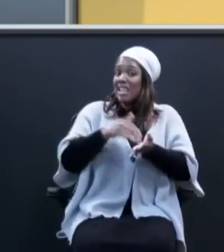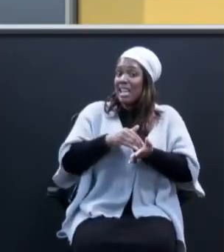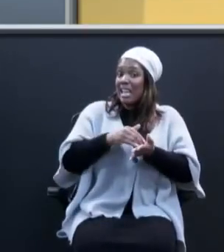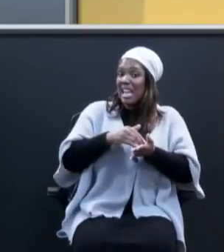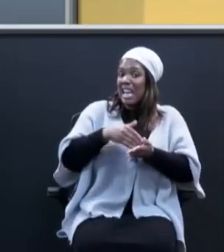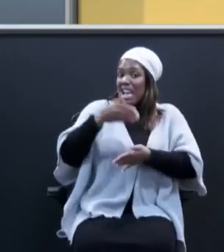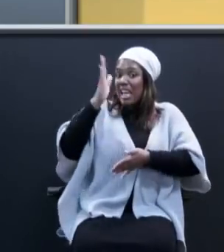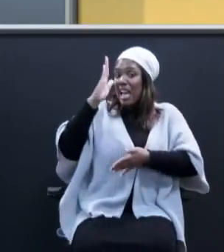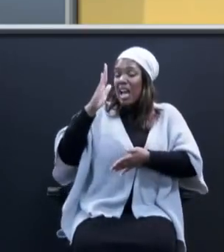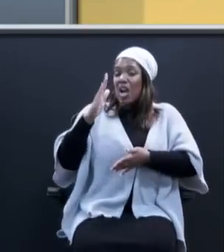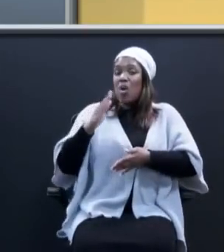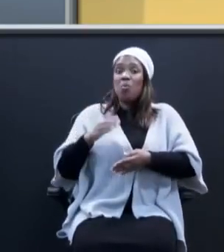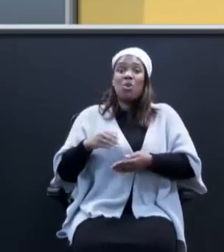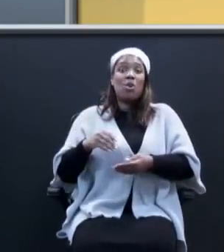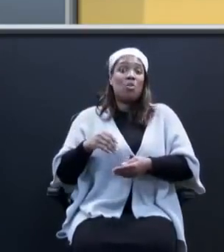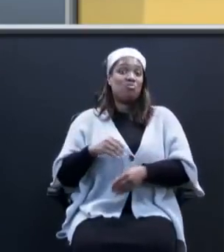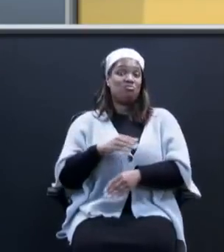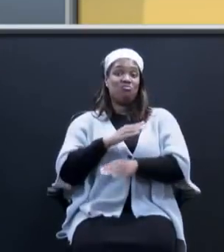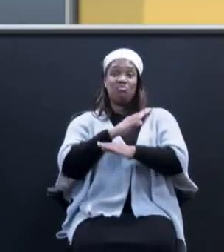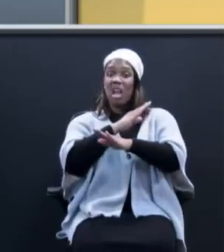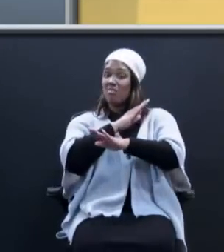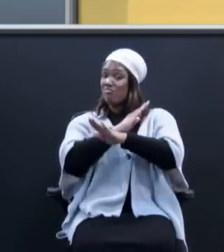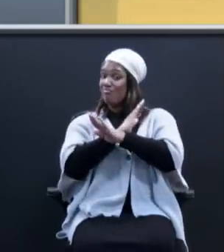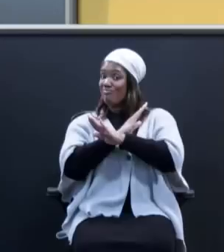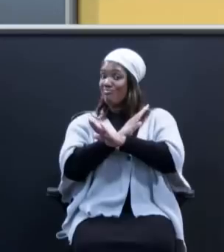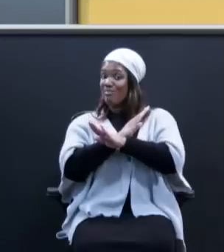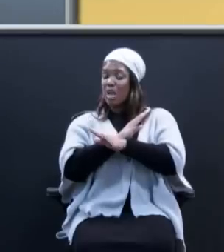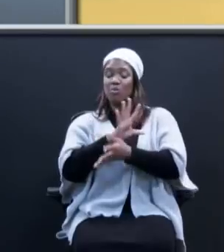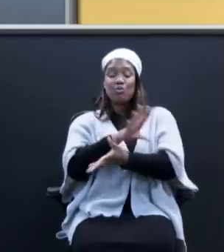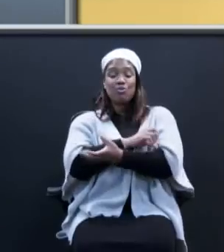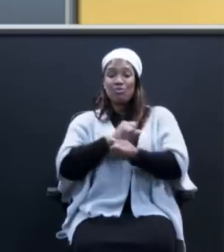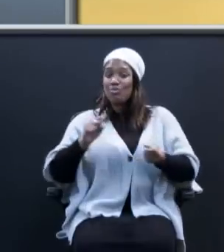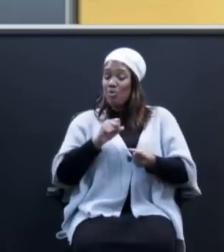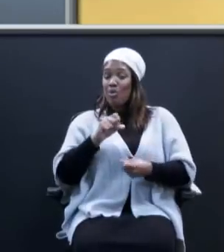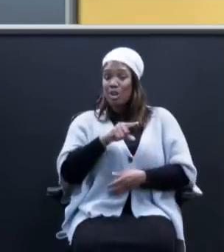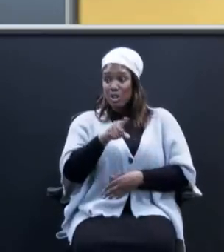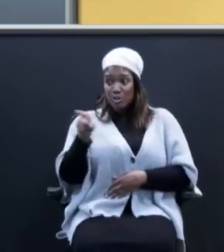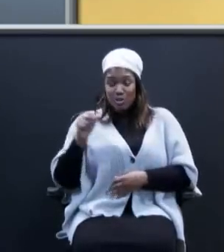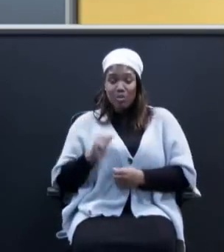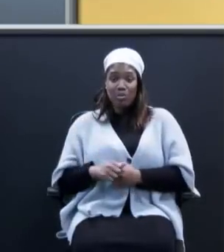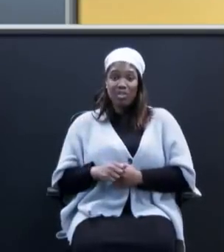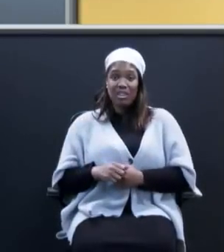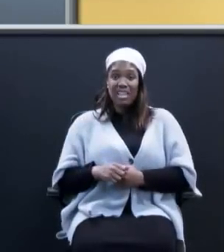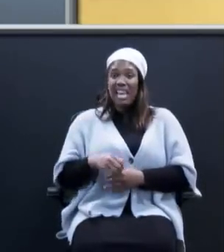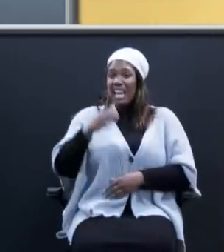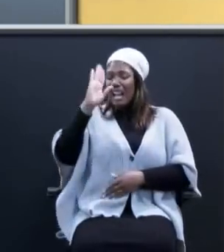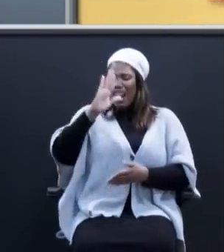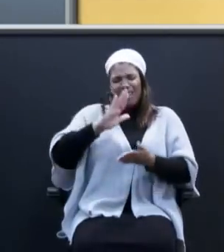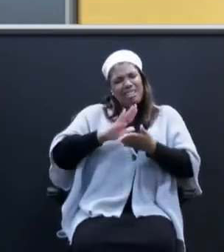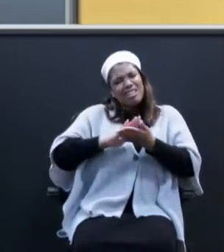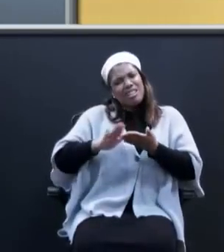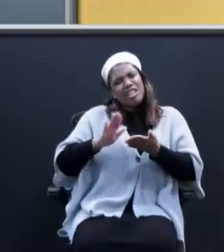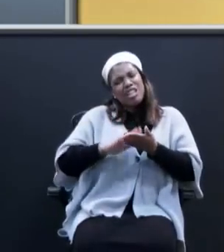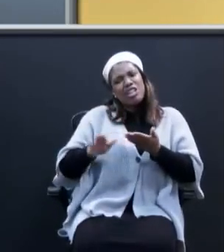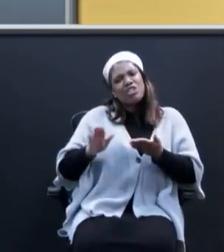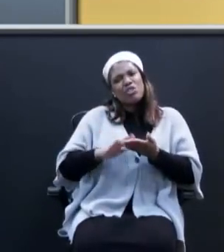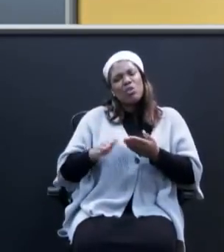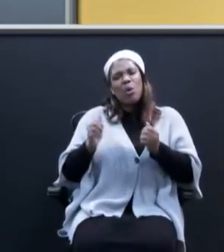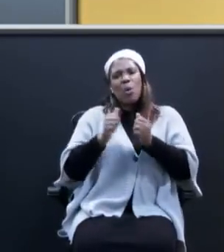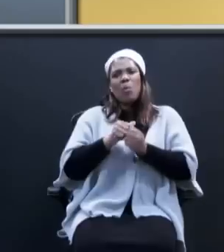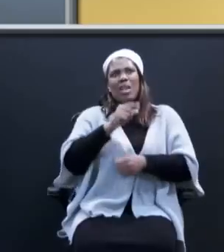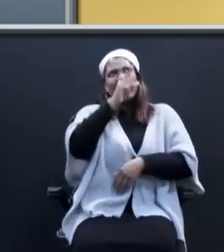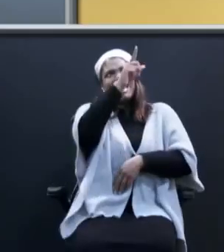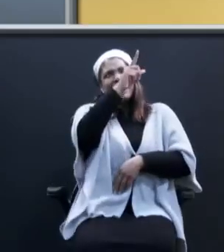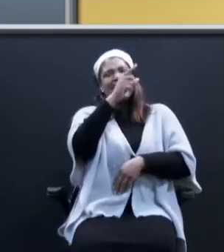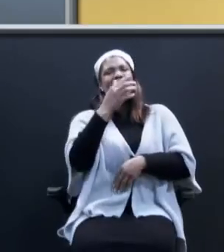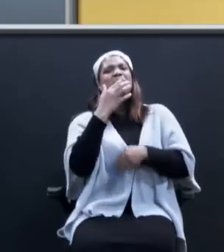this is saying? I have cleansed you and purged you with my own blood. Now you're gonna turn around and sin again. You're gonna be